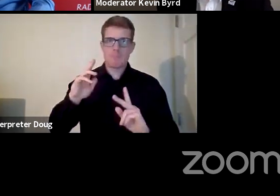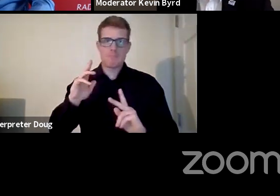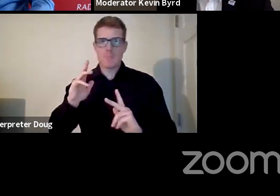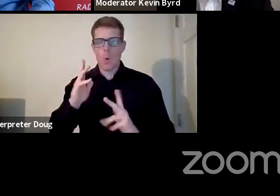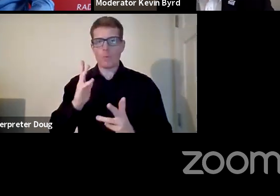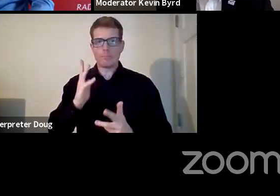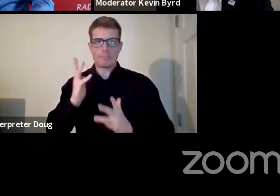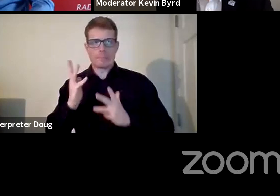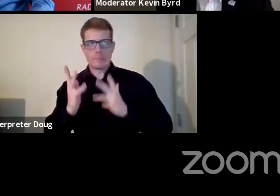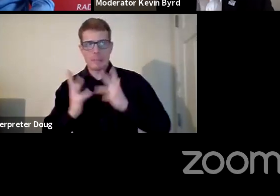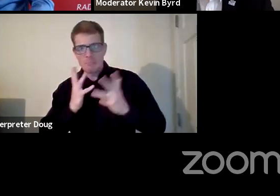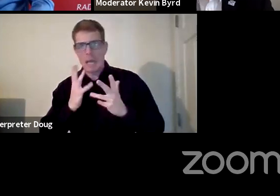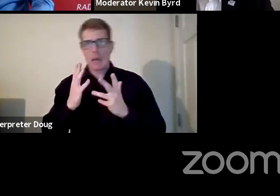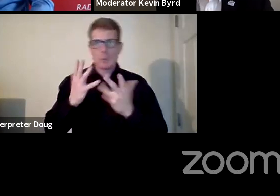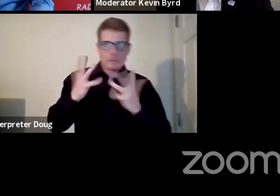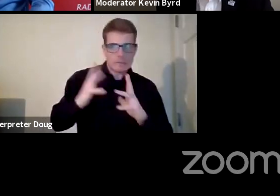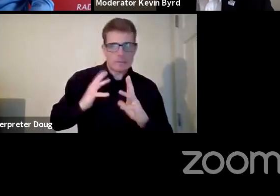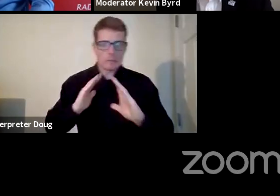So, but